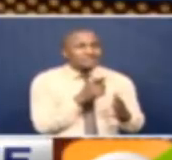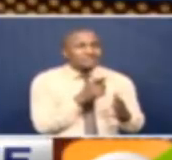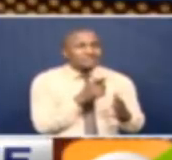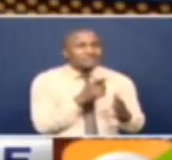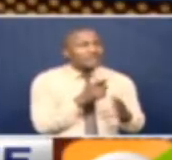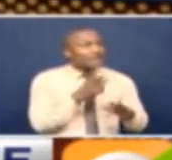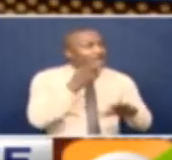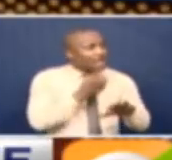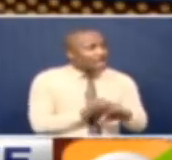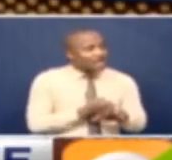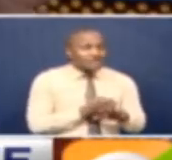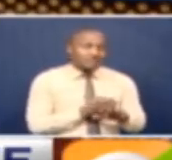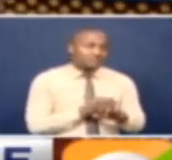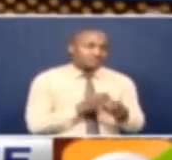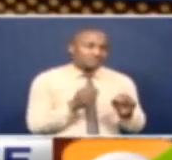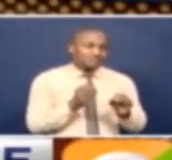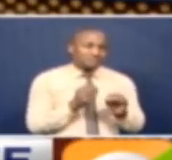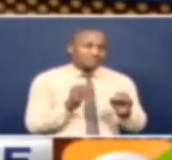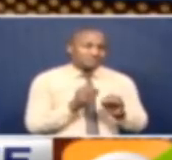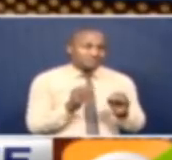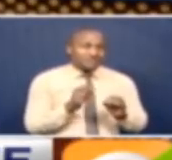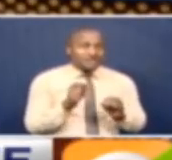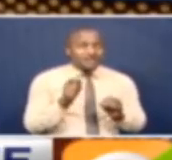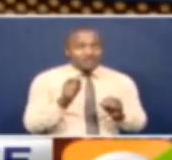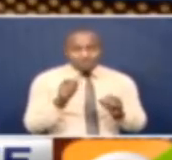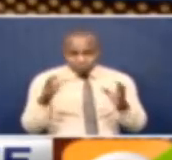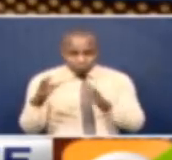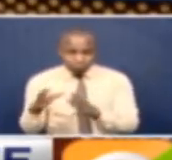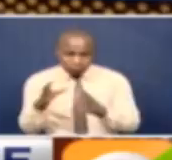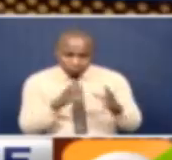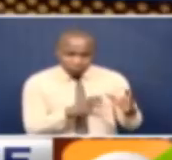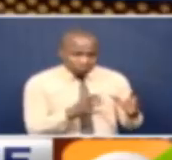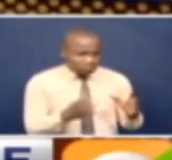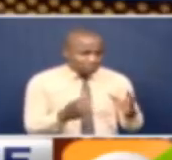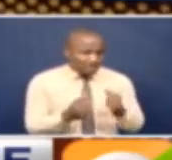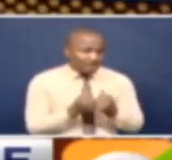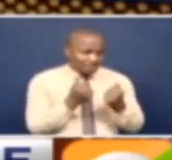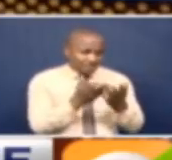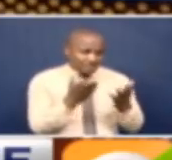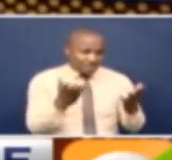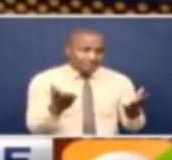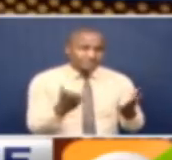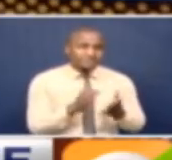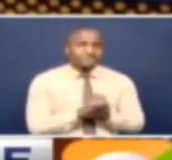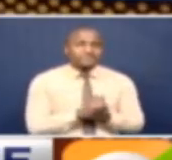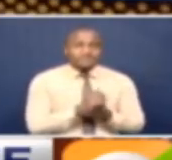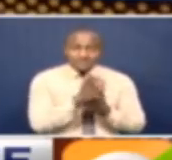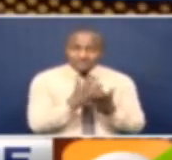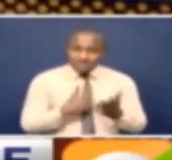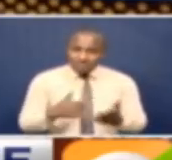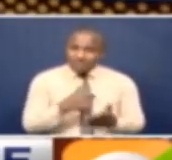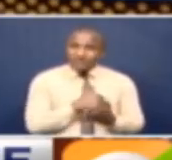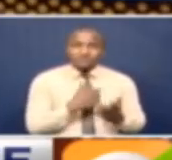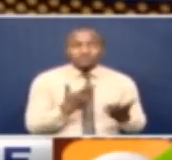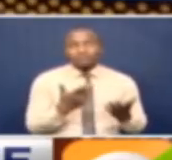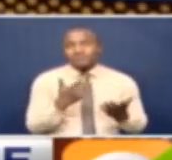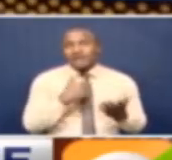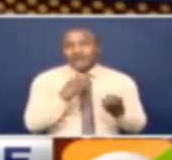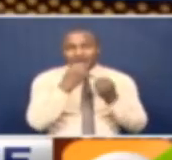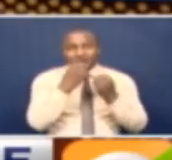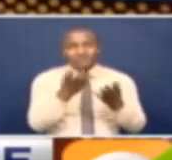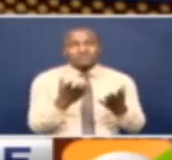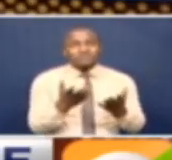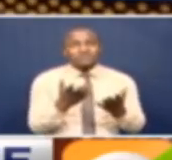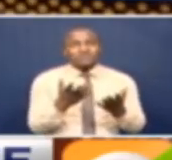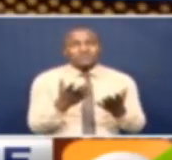appreciating Kenya's politics, a formation on one side and another formation on the other side. And some of us are pawns. You know, you're told, like we call